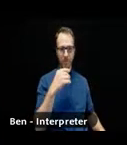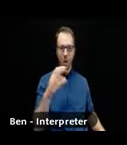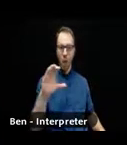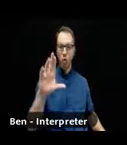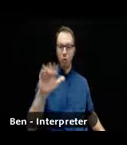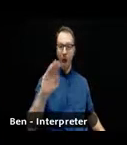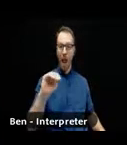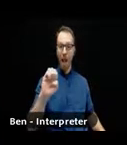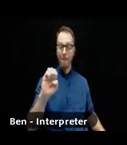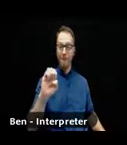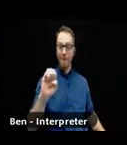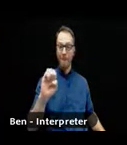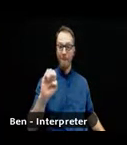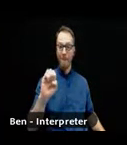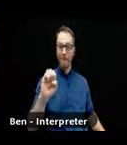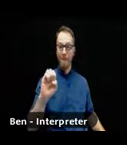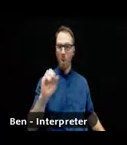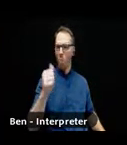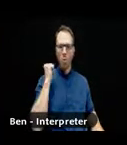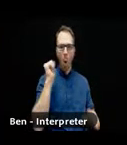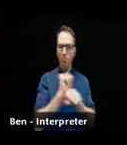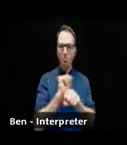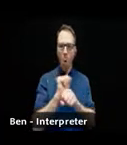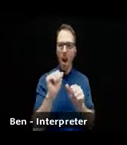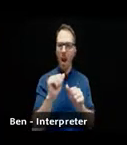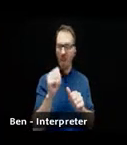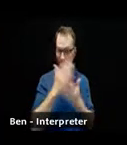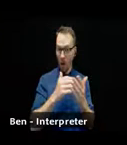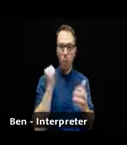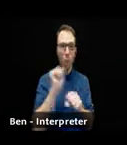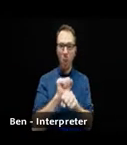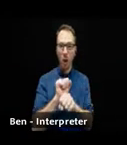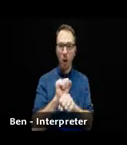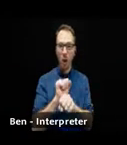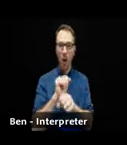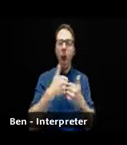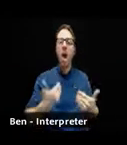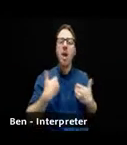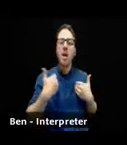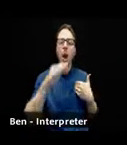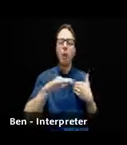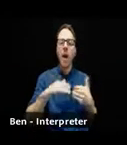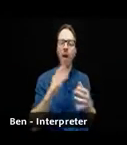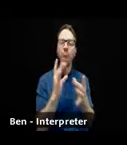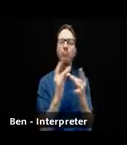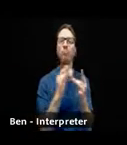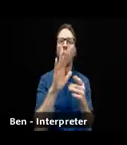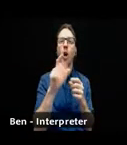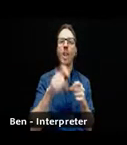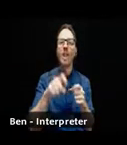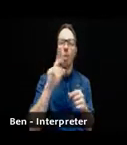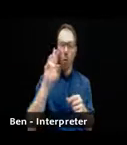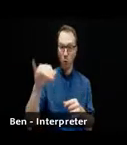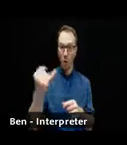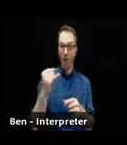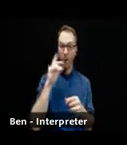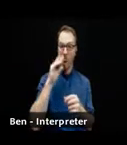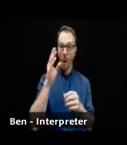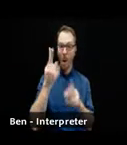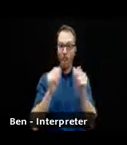whom this won't work? How does a young child state their needs? Will the restorative justice process work for individuals with